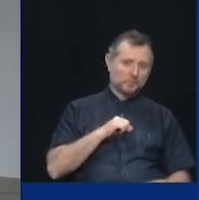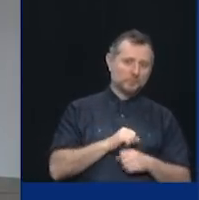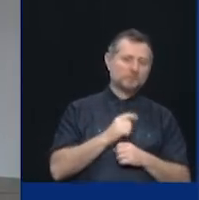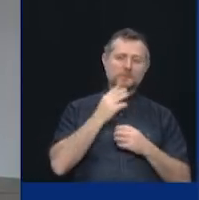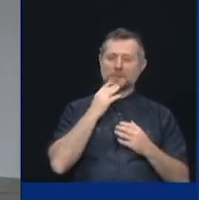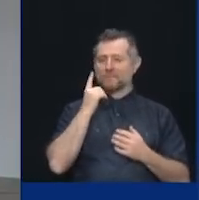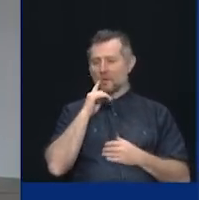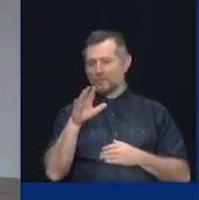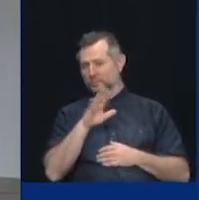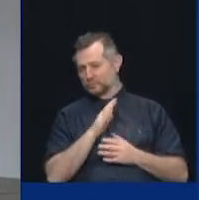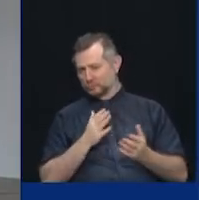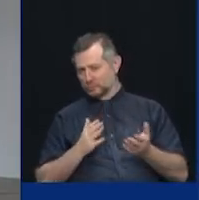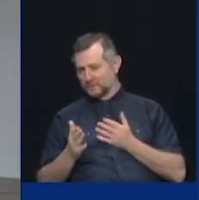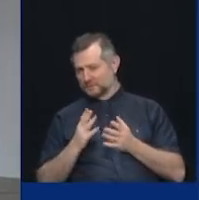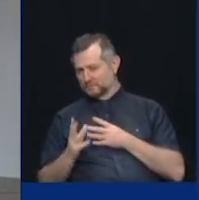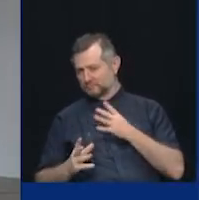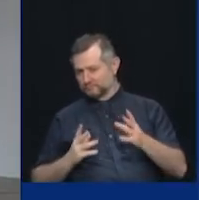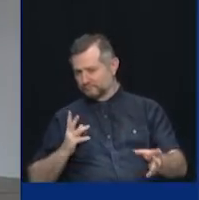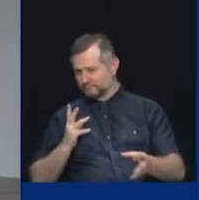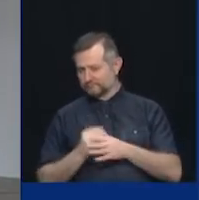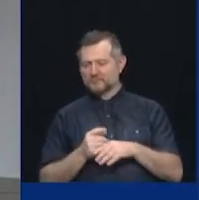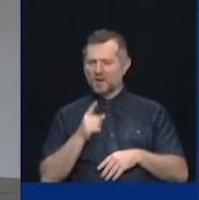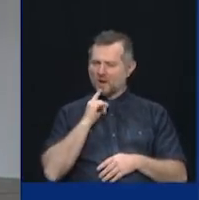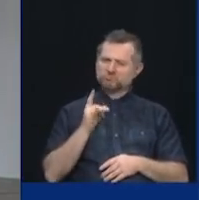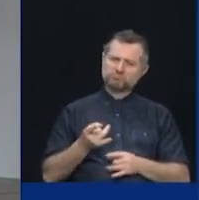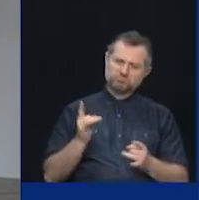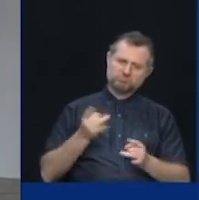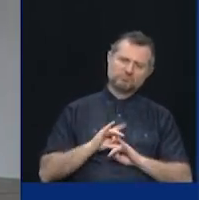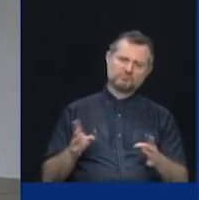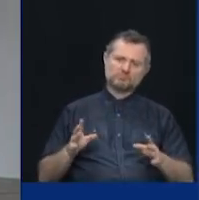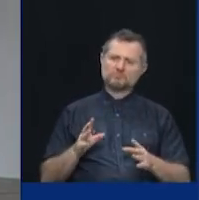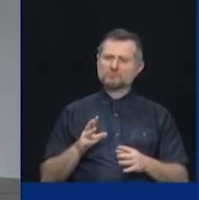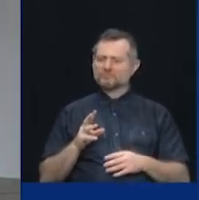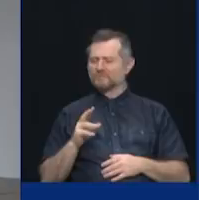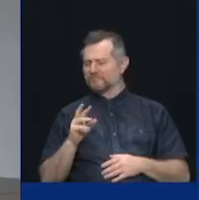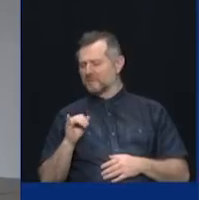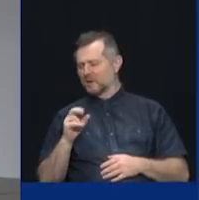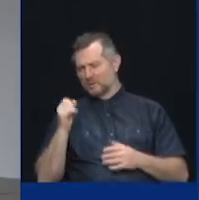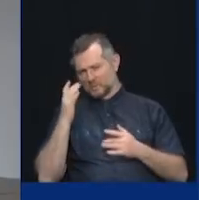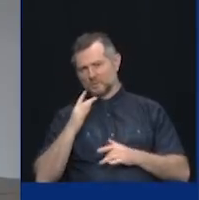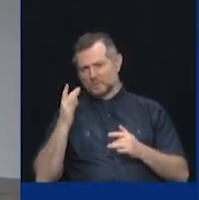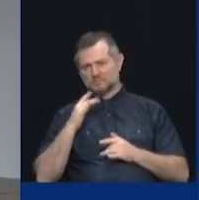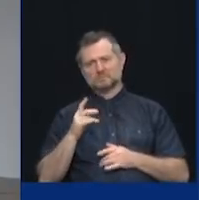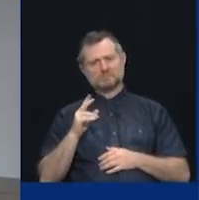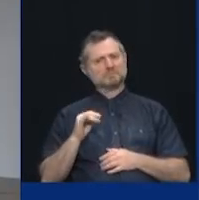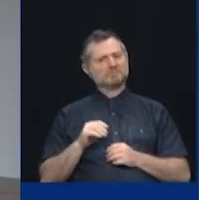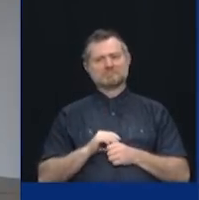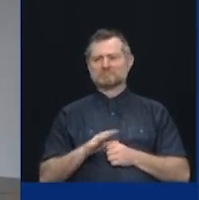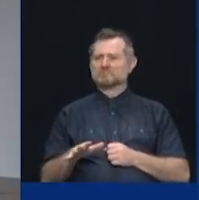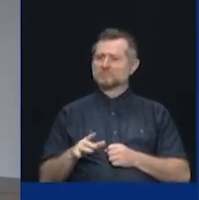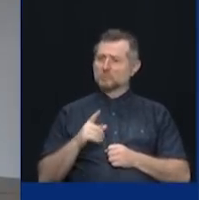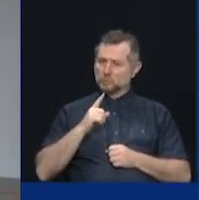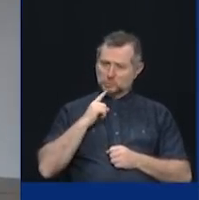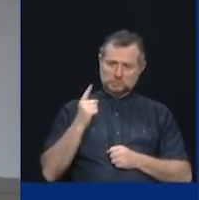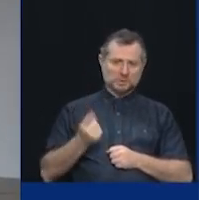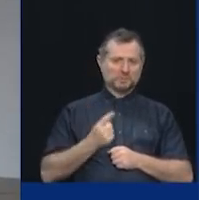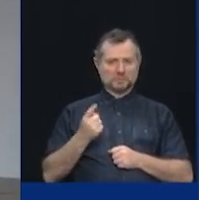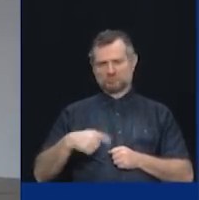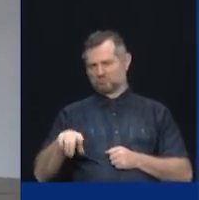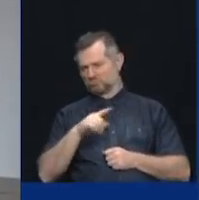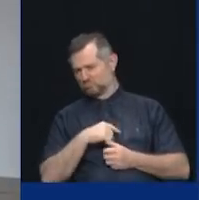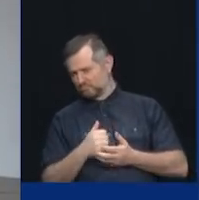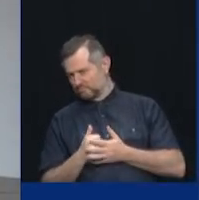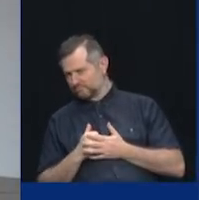during this awful virus. And this is something that you brought home to all of us, and we'll